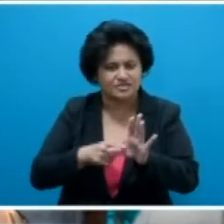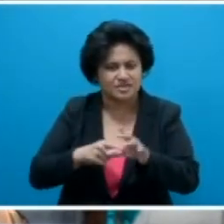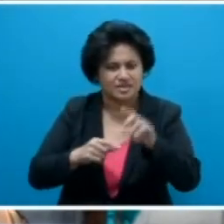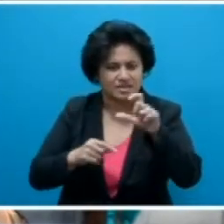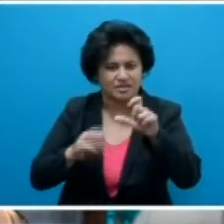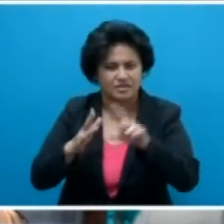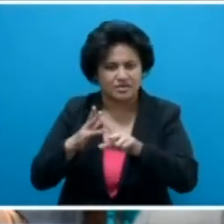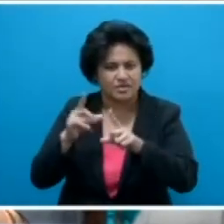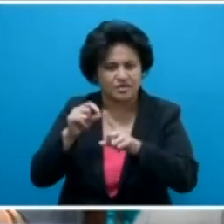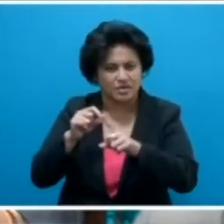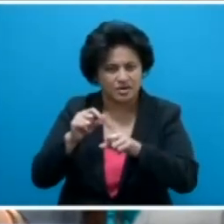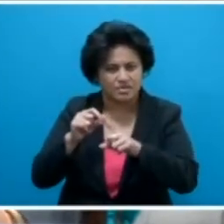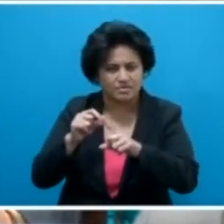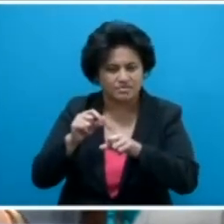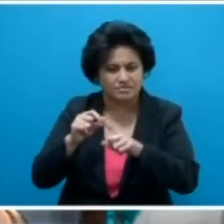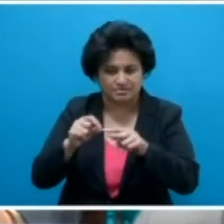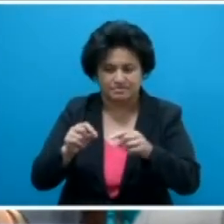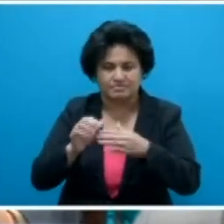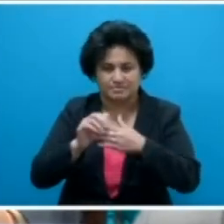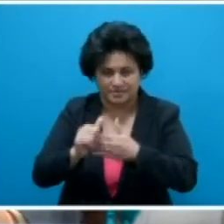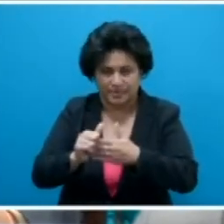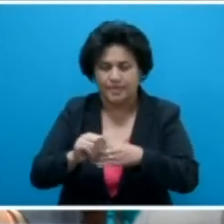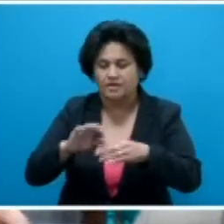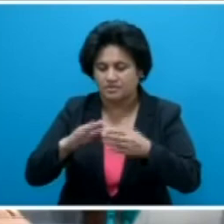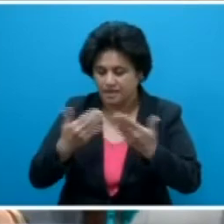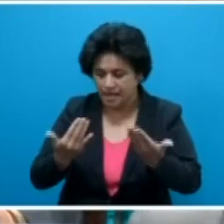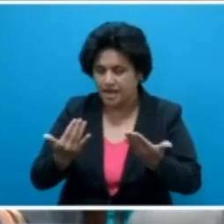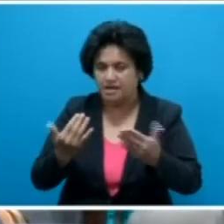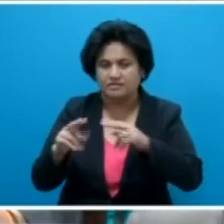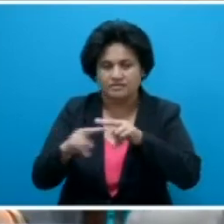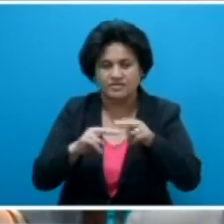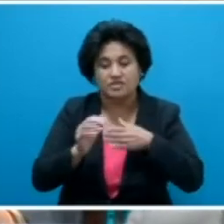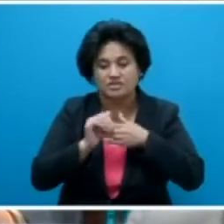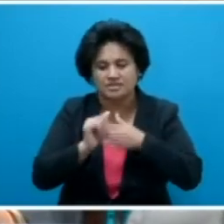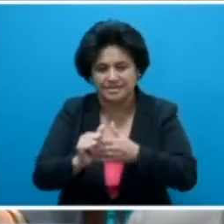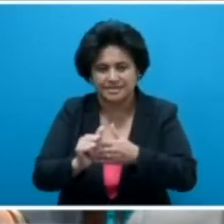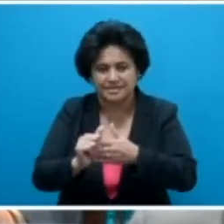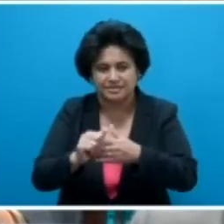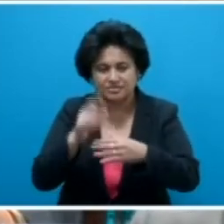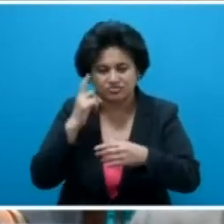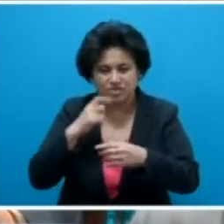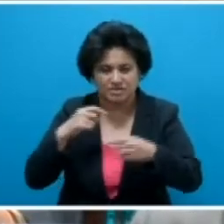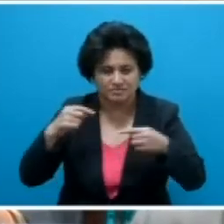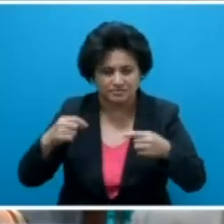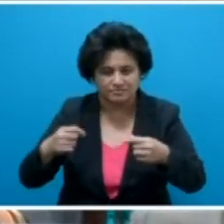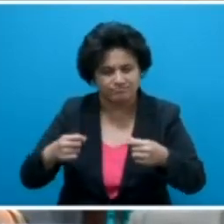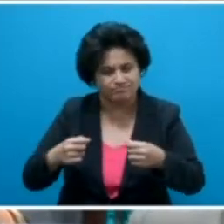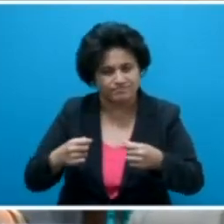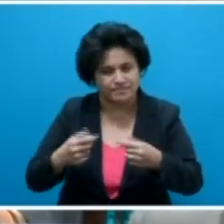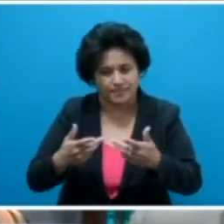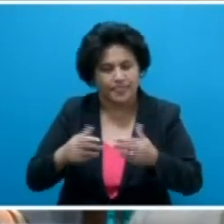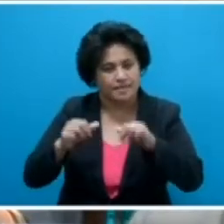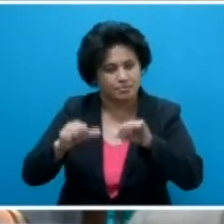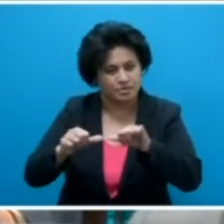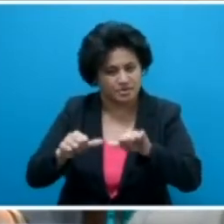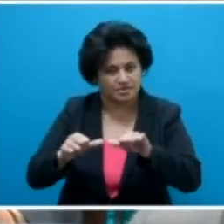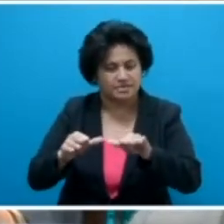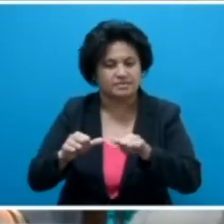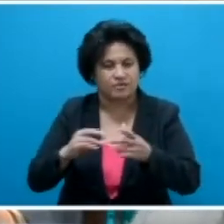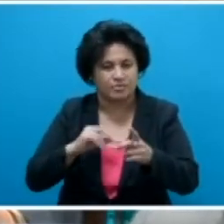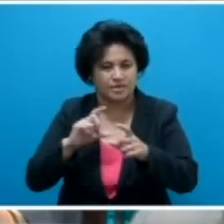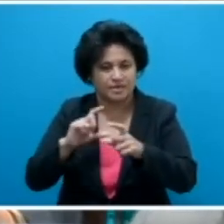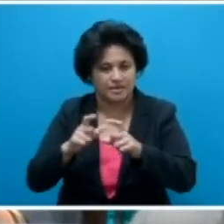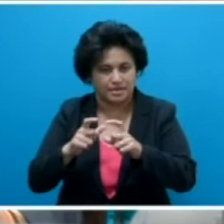global leadership in the fight against climate change. As a new development, Honorable Speaker,